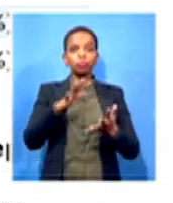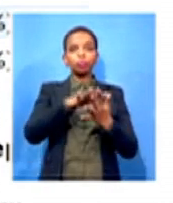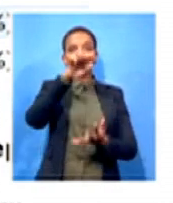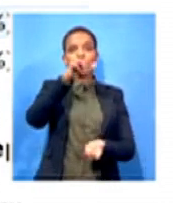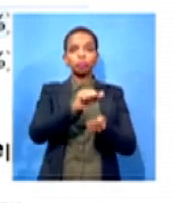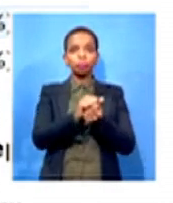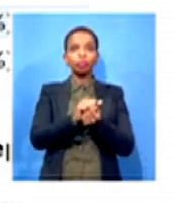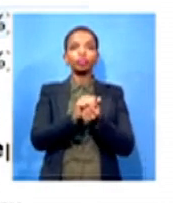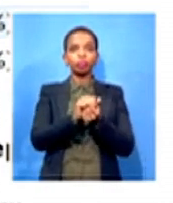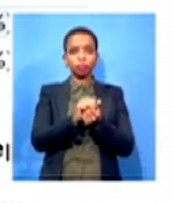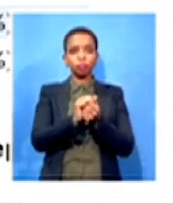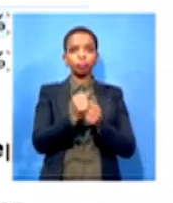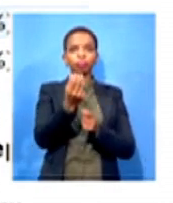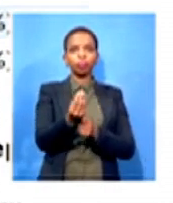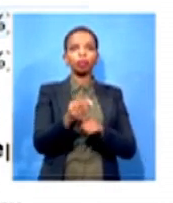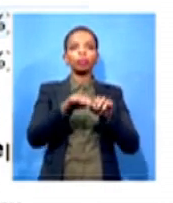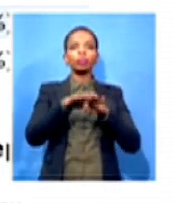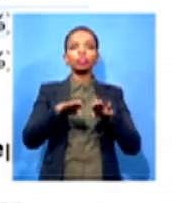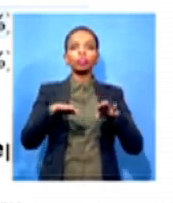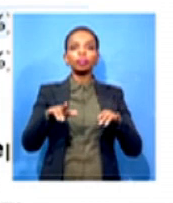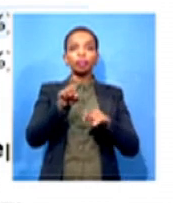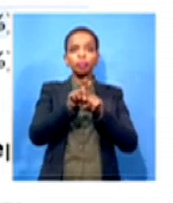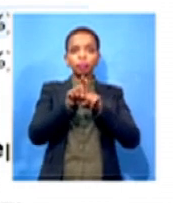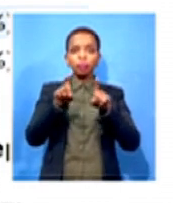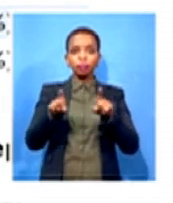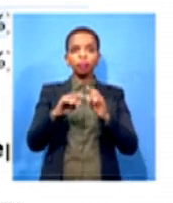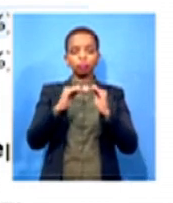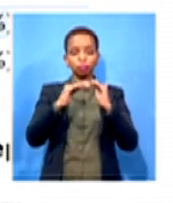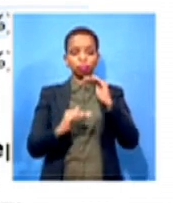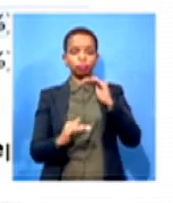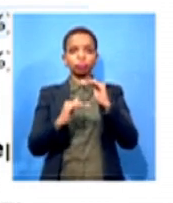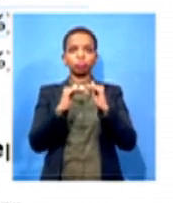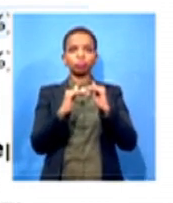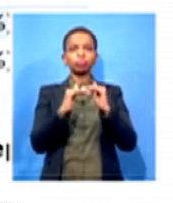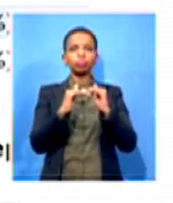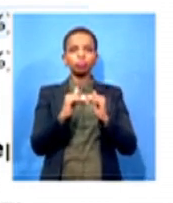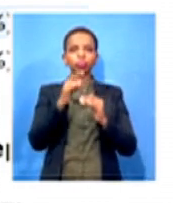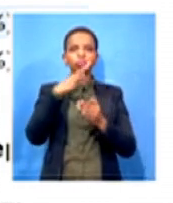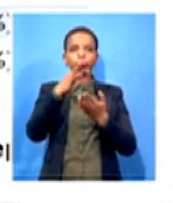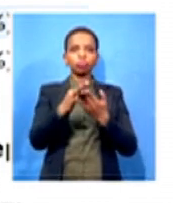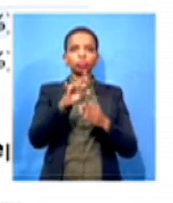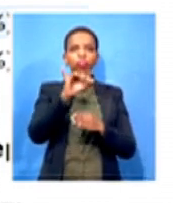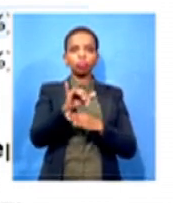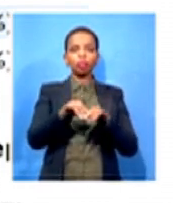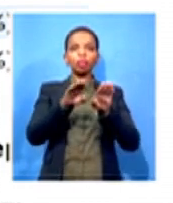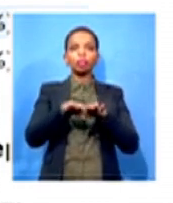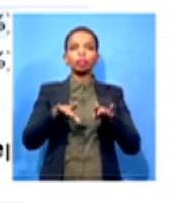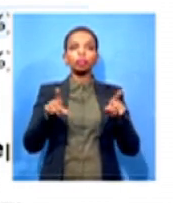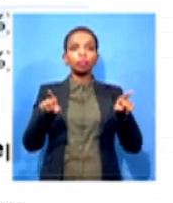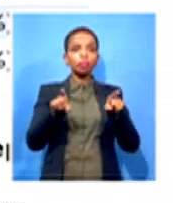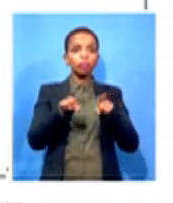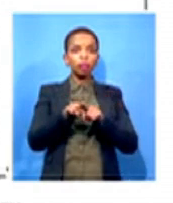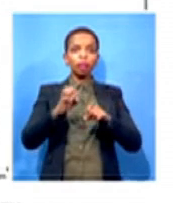that seen in adults, suggesting that the children are less susceptible to infection than adults. Next slide.